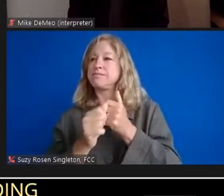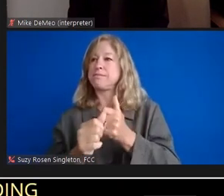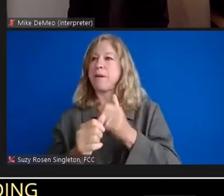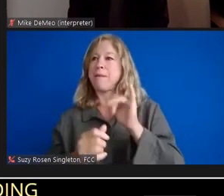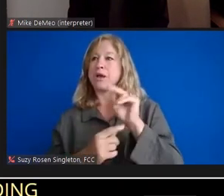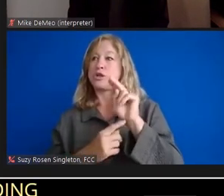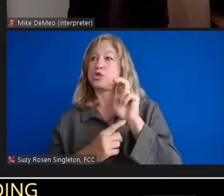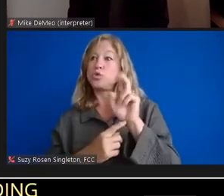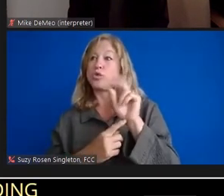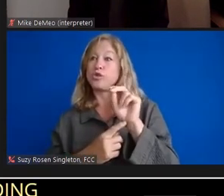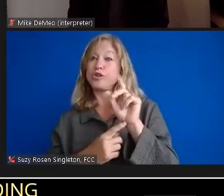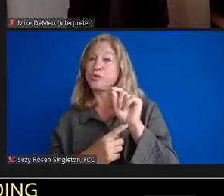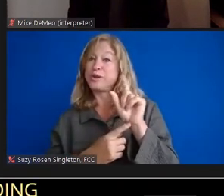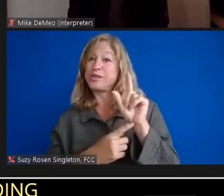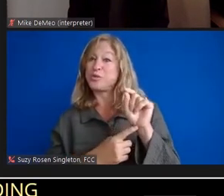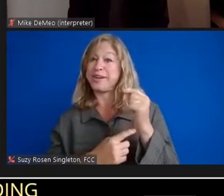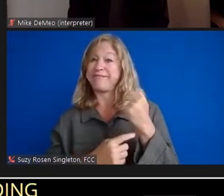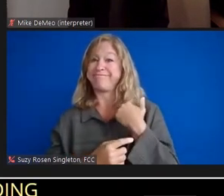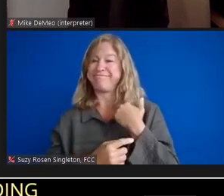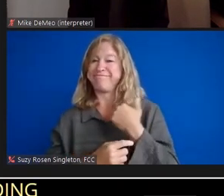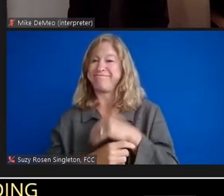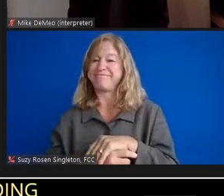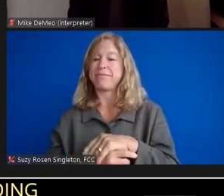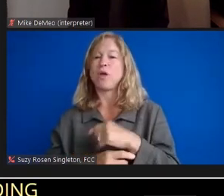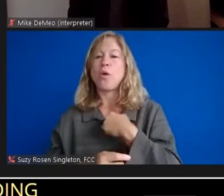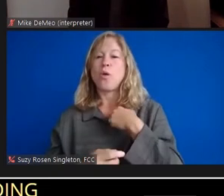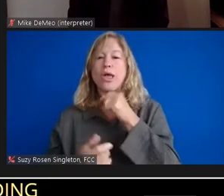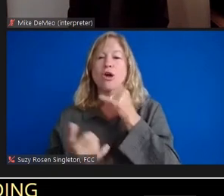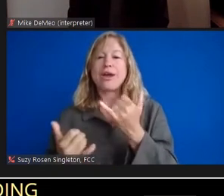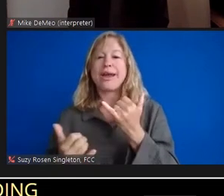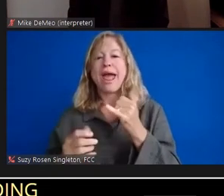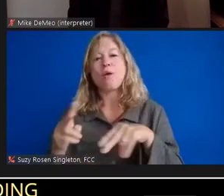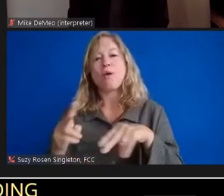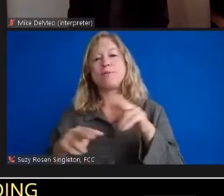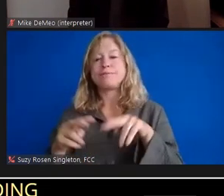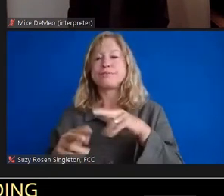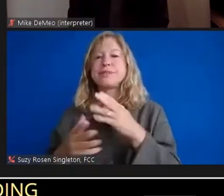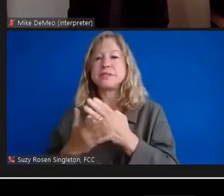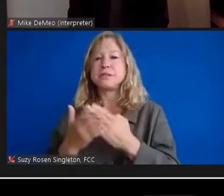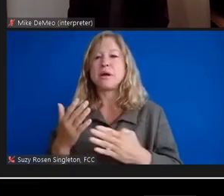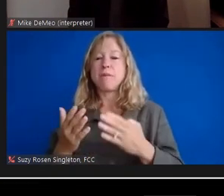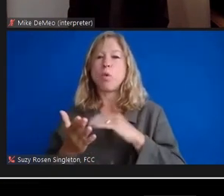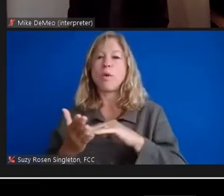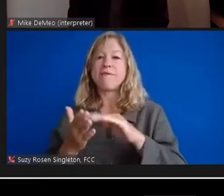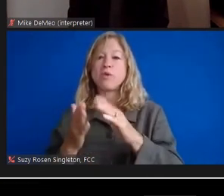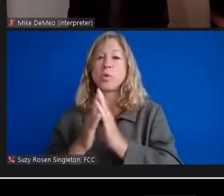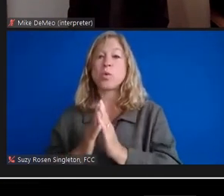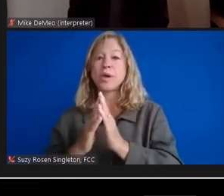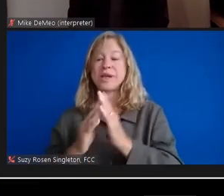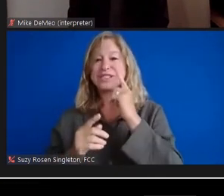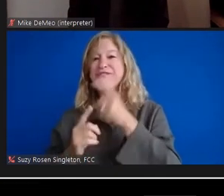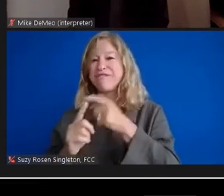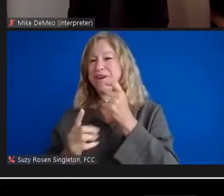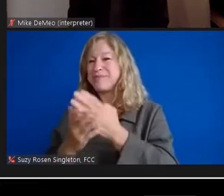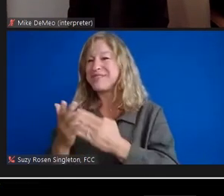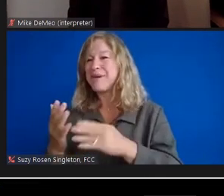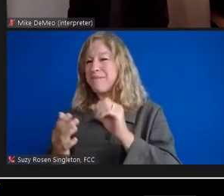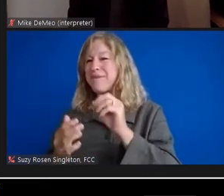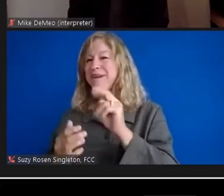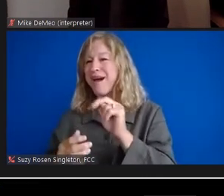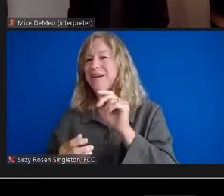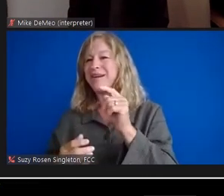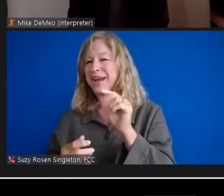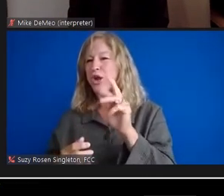with the exception of resellers, must be in compliance by June 30th of 2020. We are now reviewing some